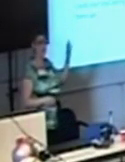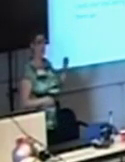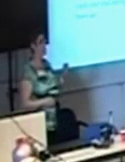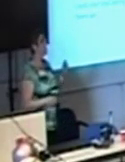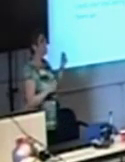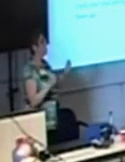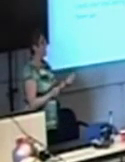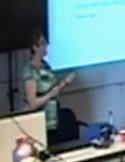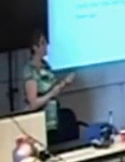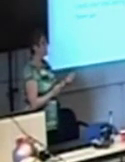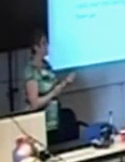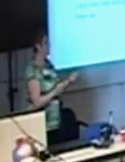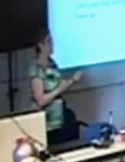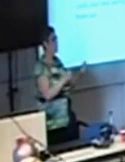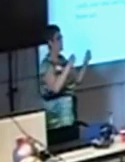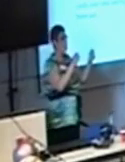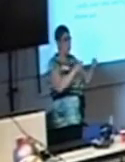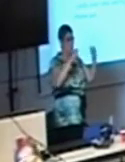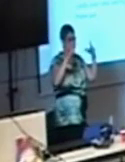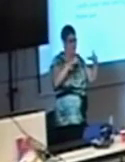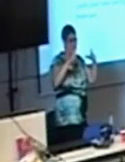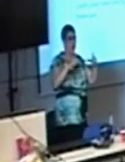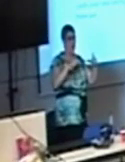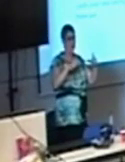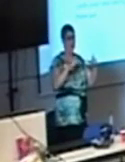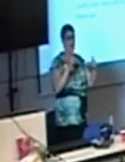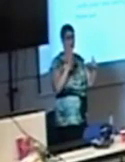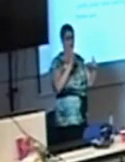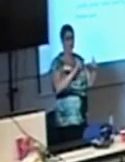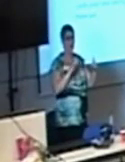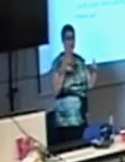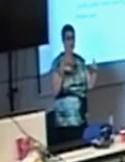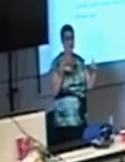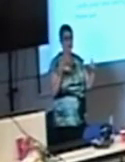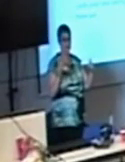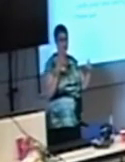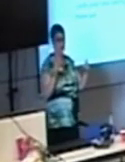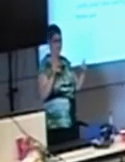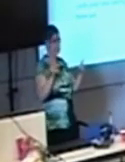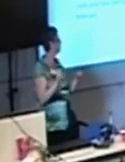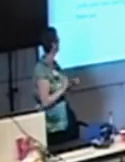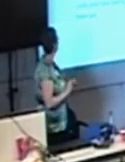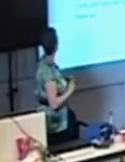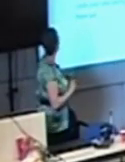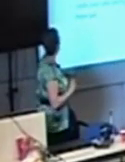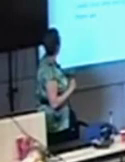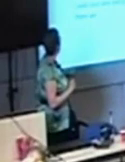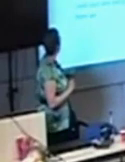this task, but what we asked them to do was order a set of cards that had between 1 and 20 dots on them.